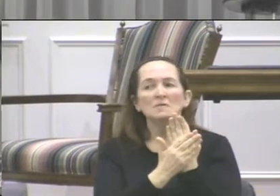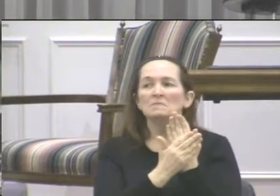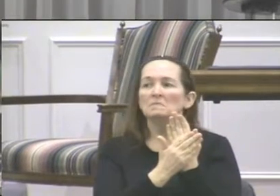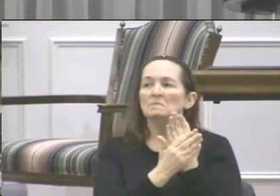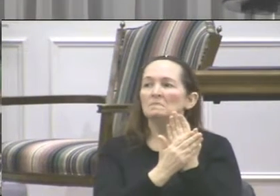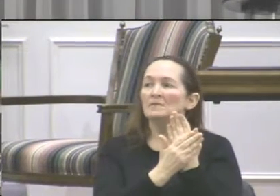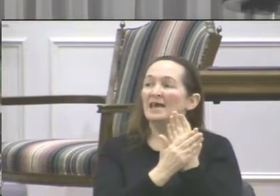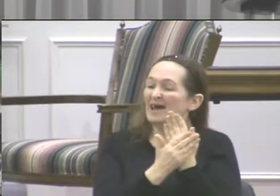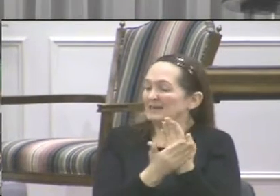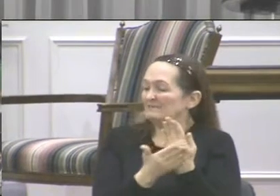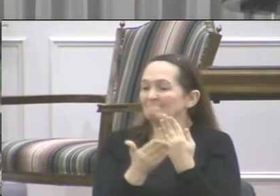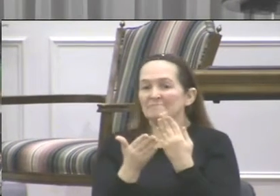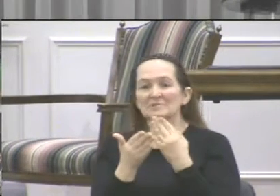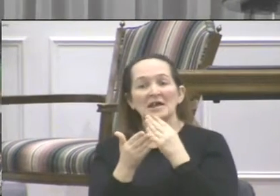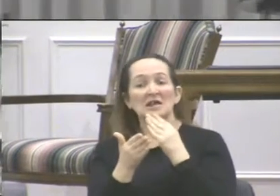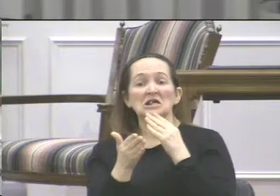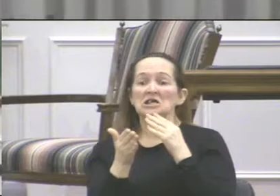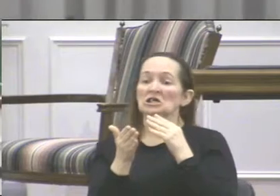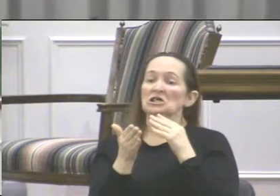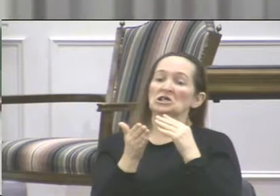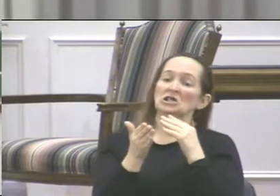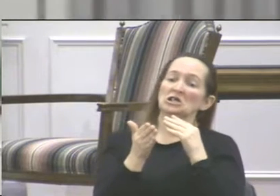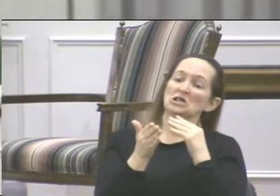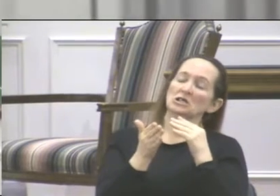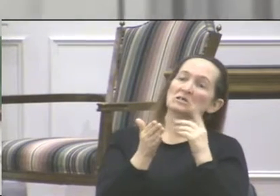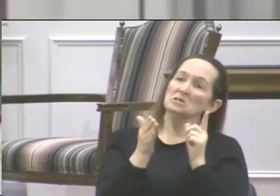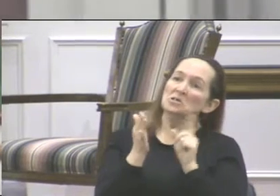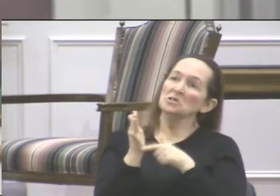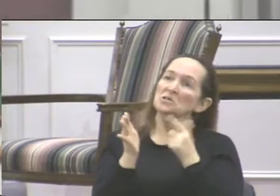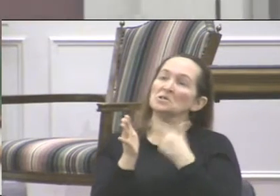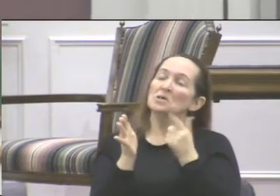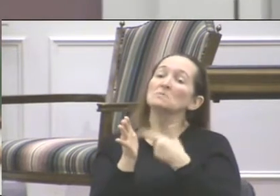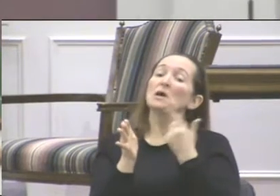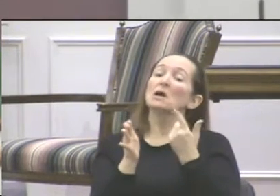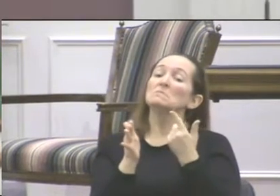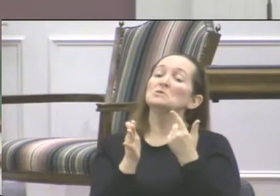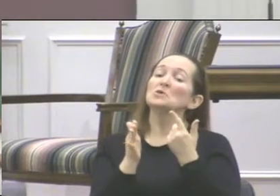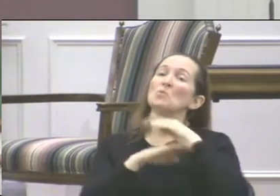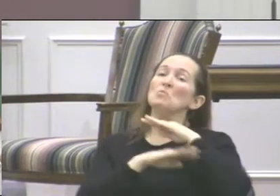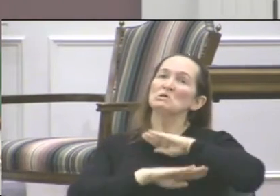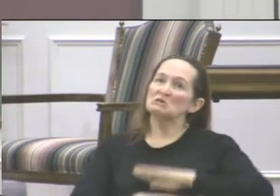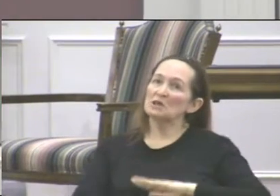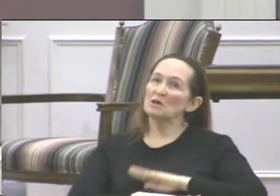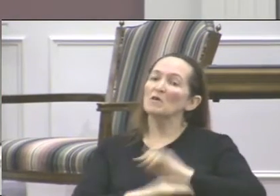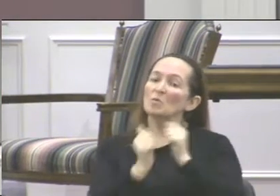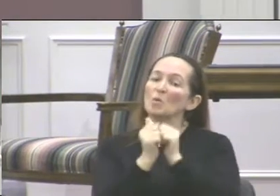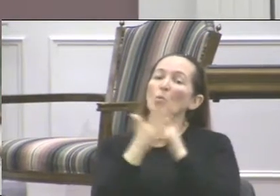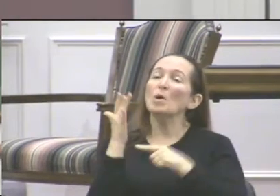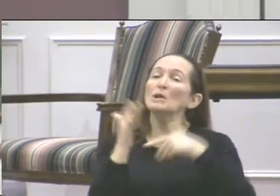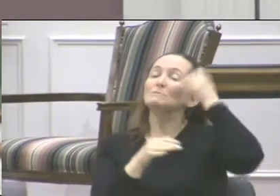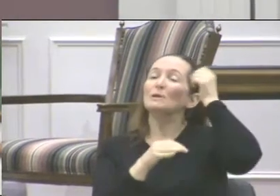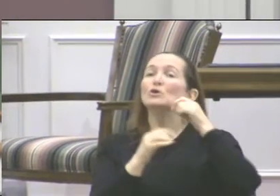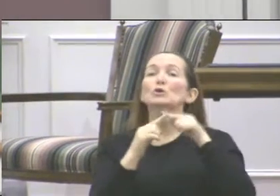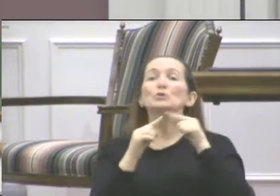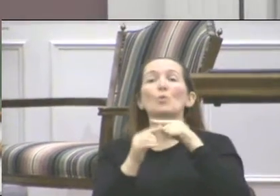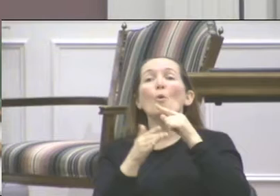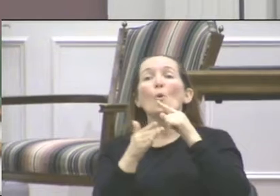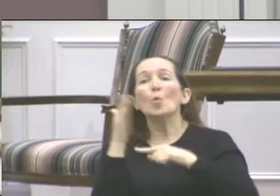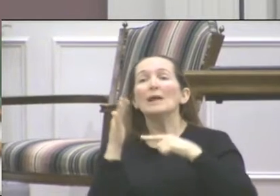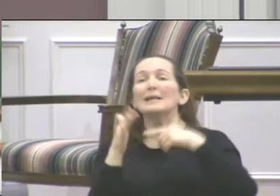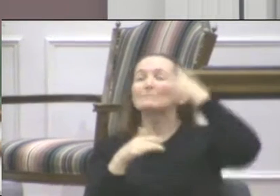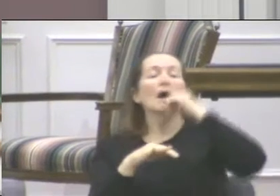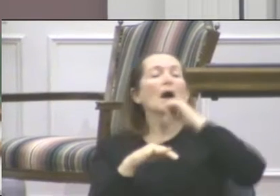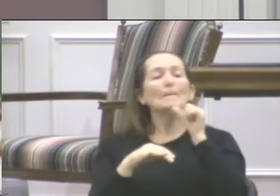And even in that, sometimes we settle for what is better as opposed to what is best. Now, I'm not saying we need to be perfect in any